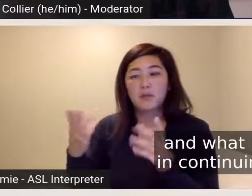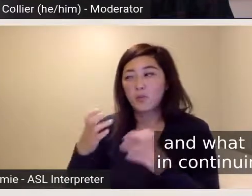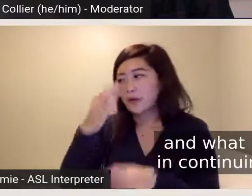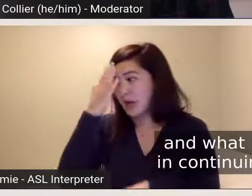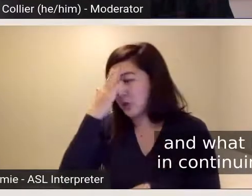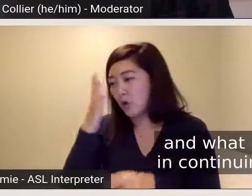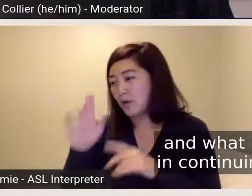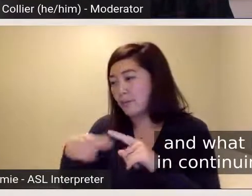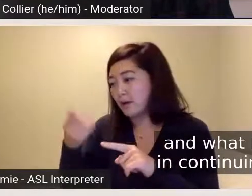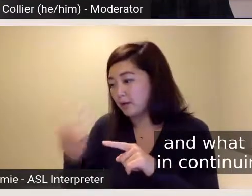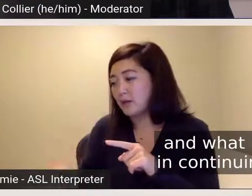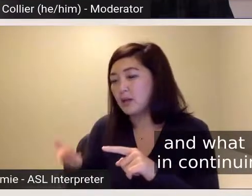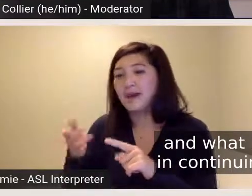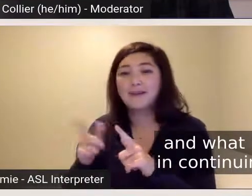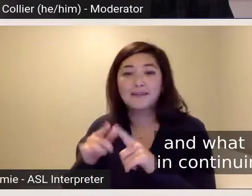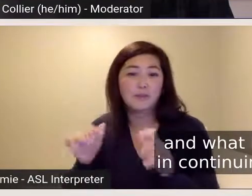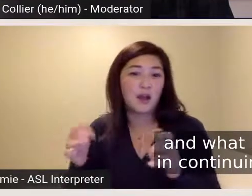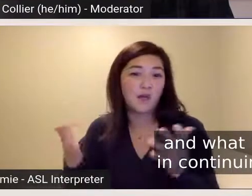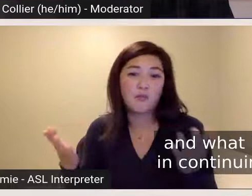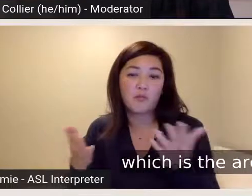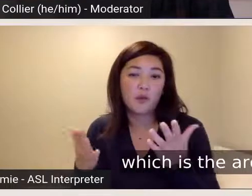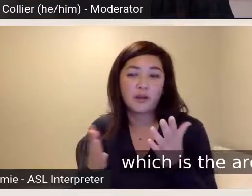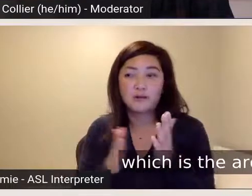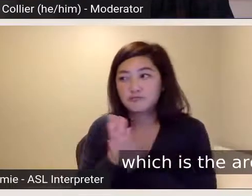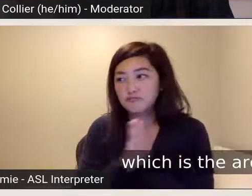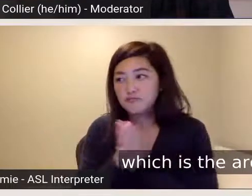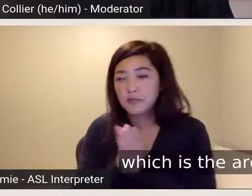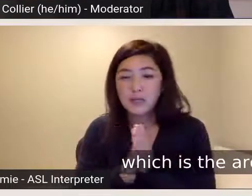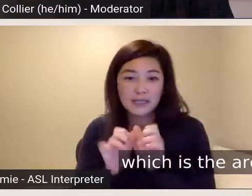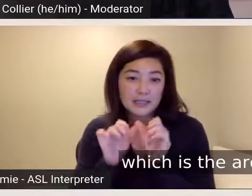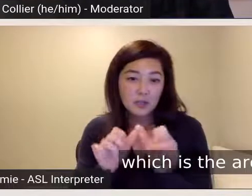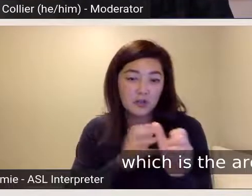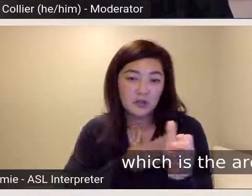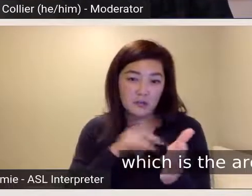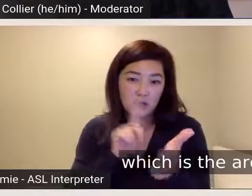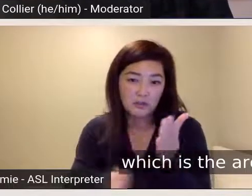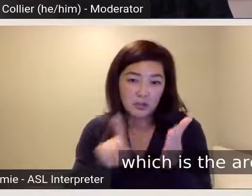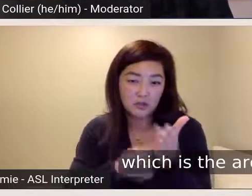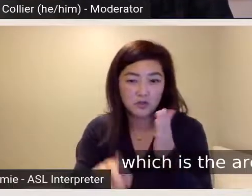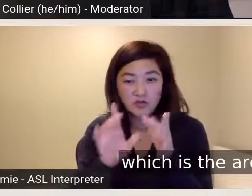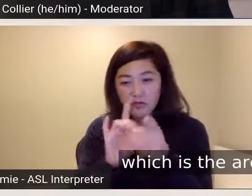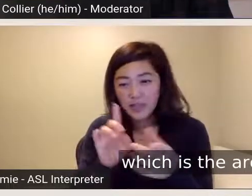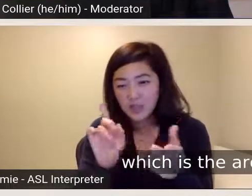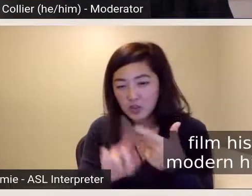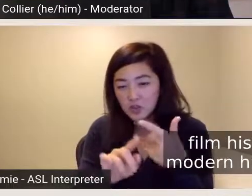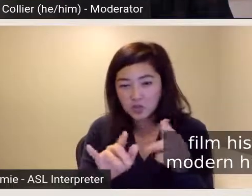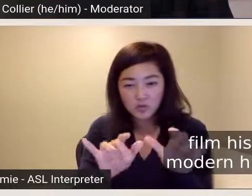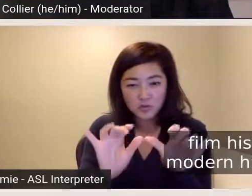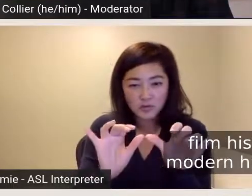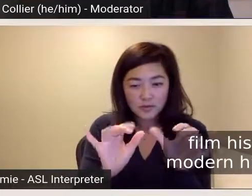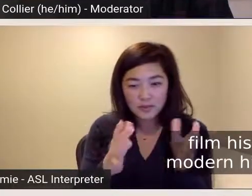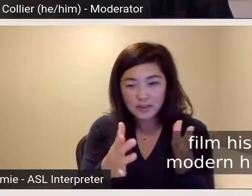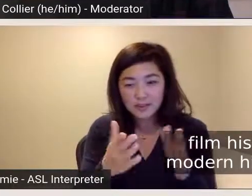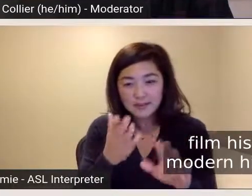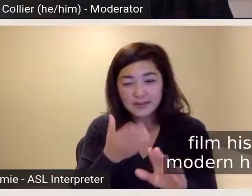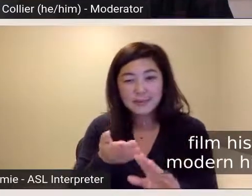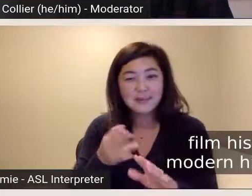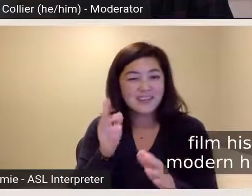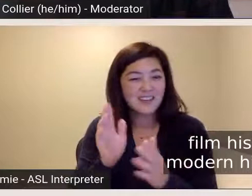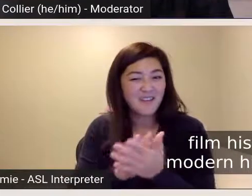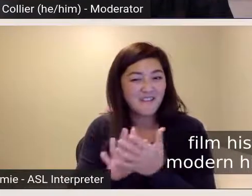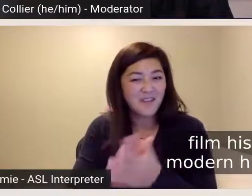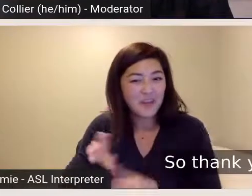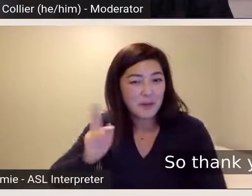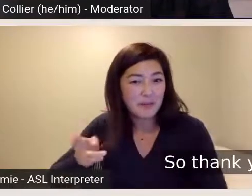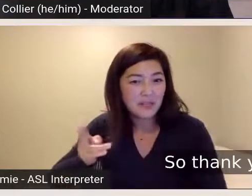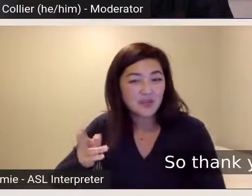am interested in continuing my research, which is the archaeology of cinema, film history, and the modern history